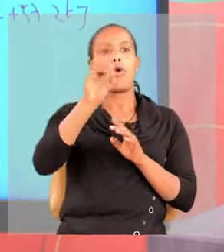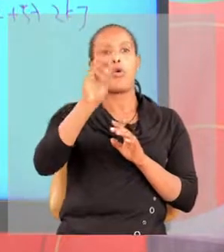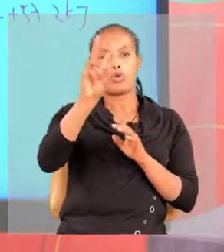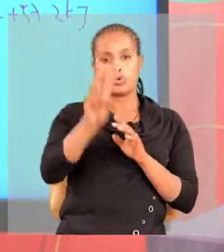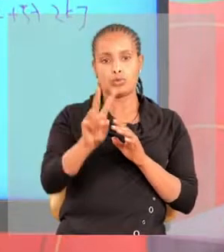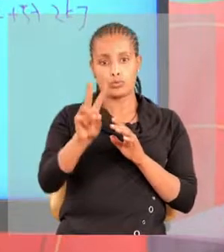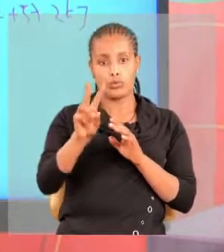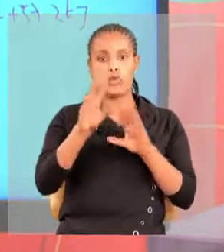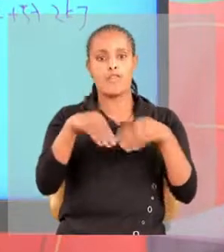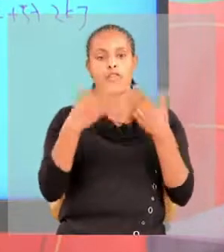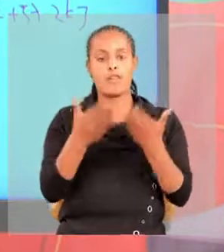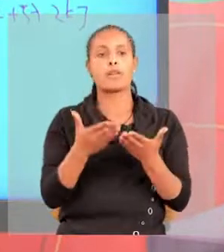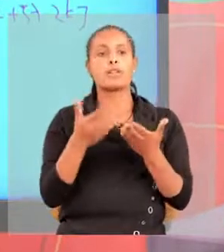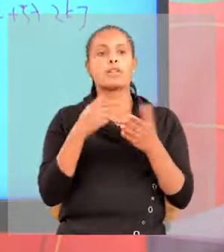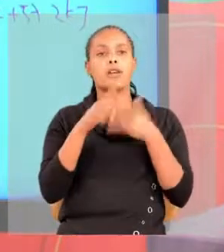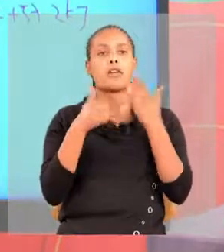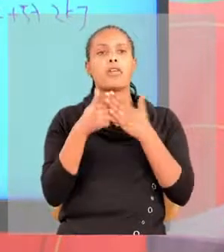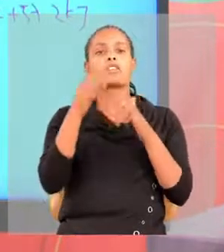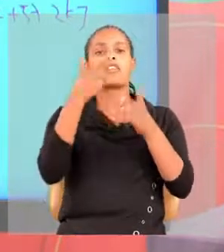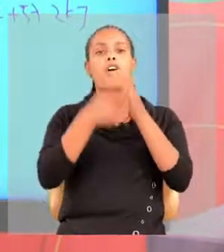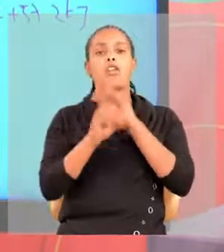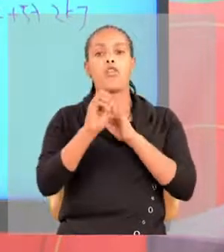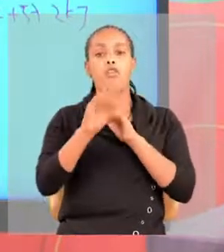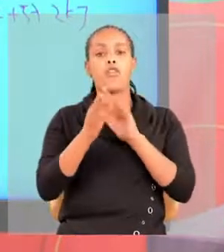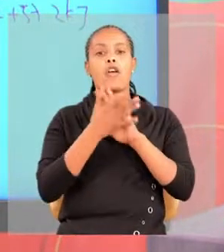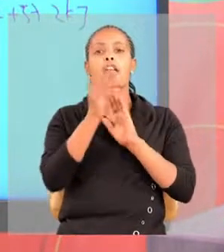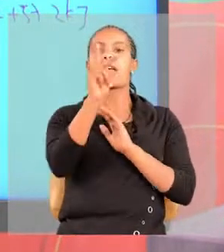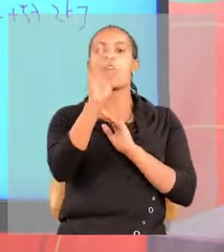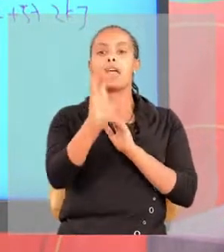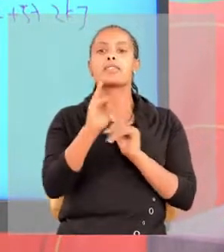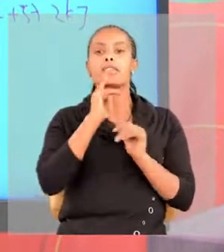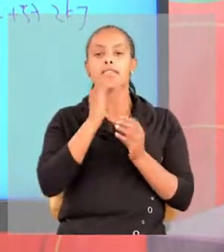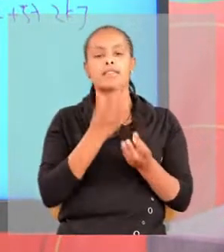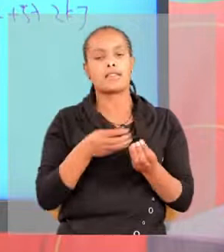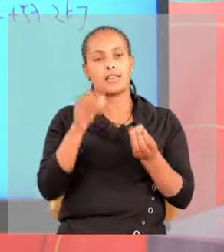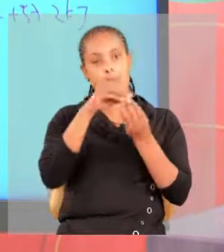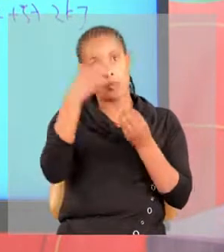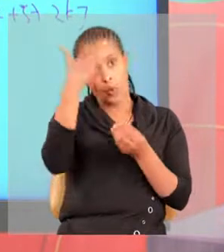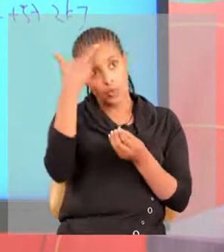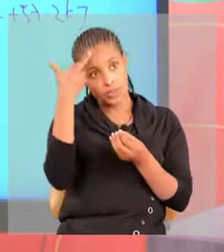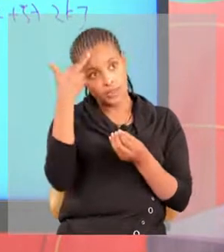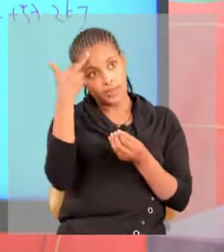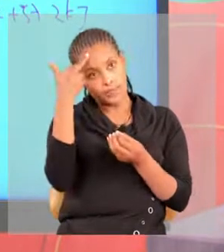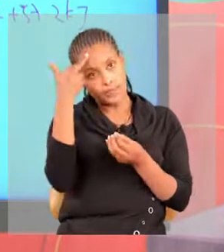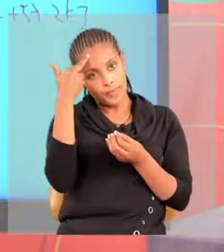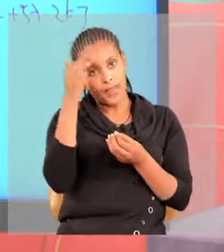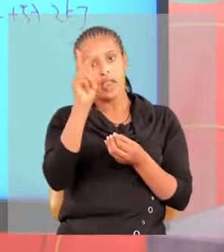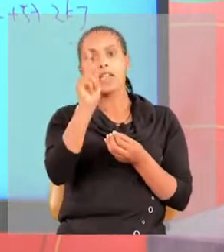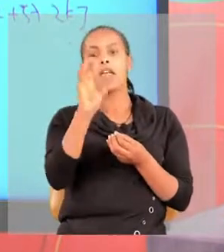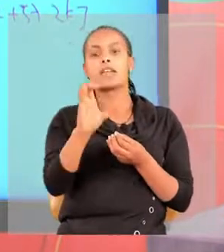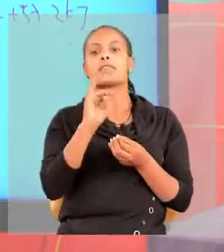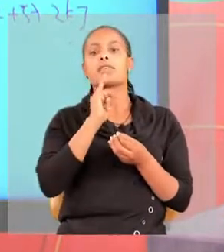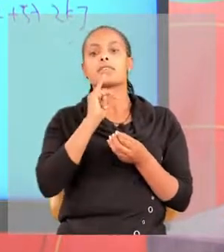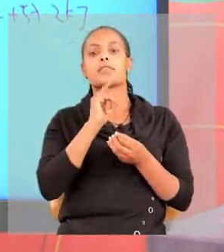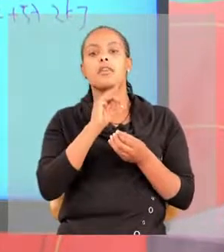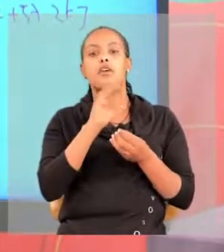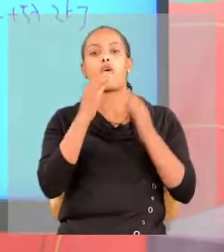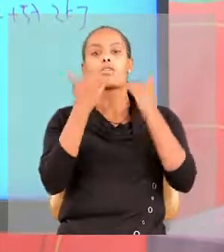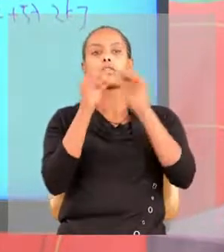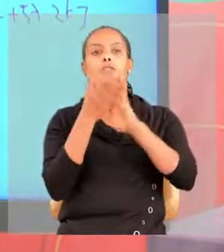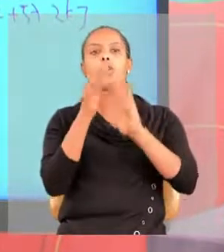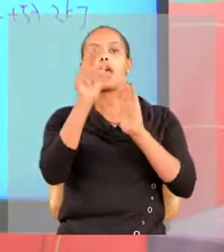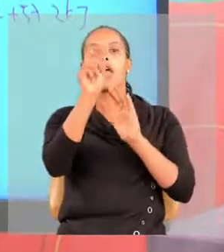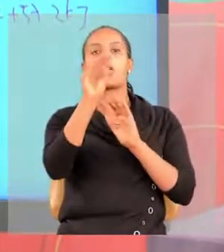favored. Therefore, the value of Kc increase because Kc and concentration